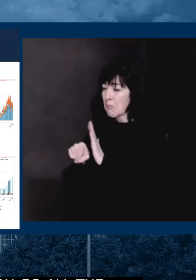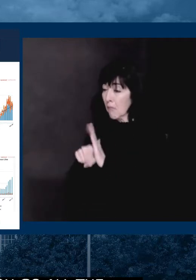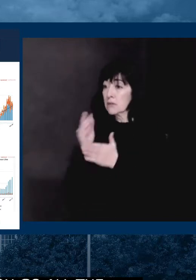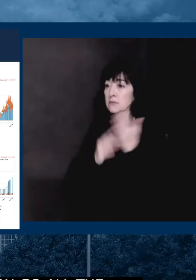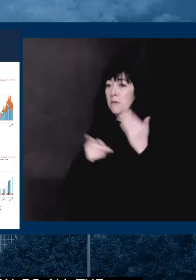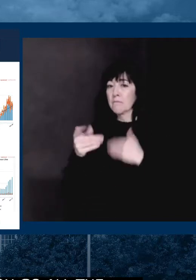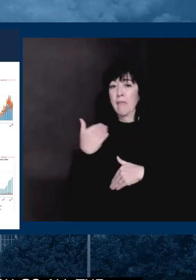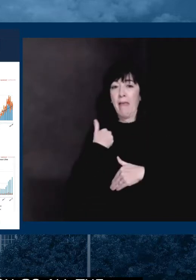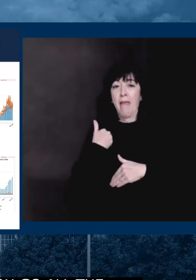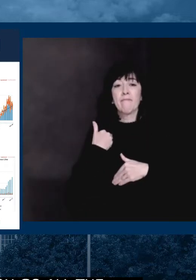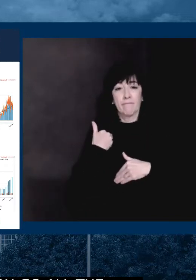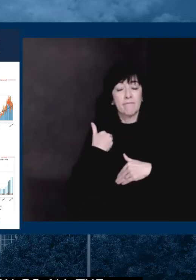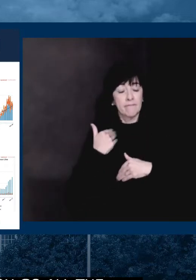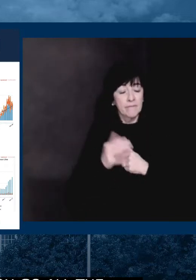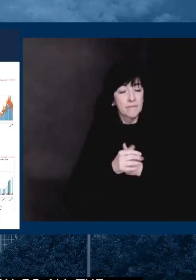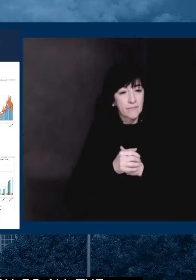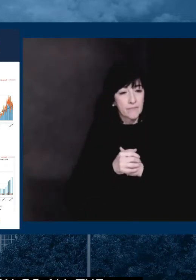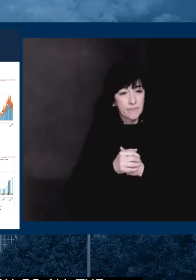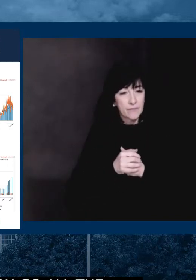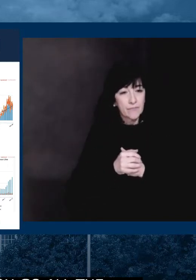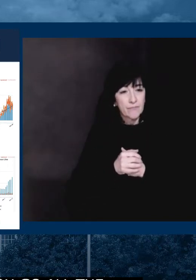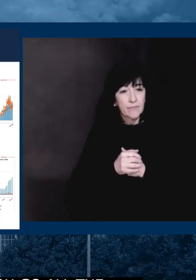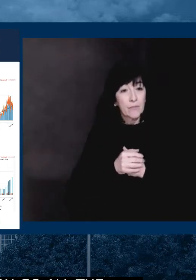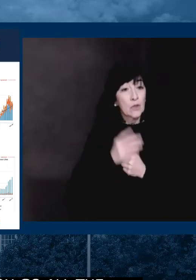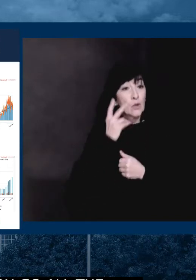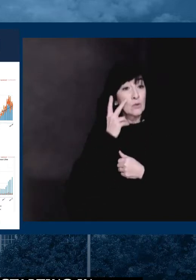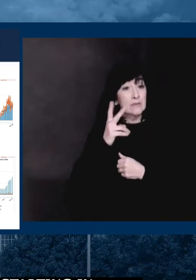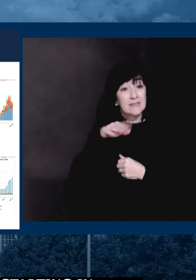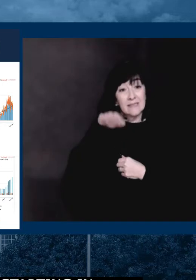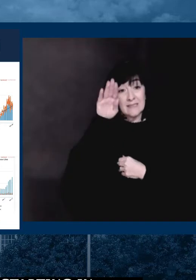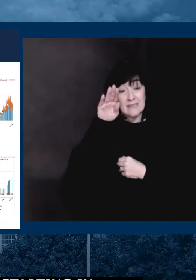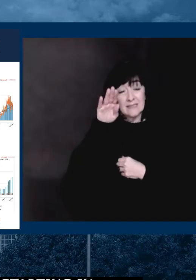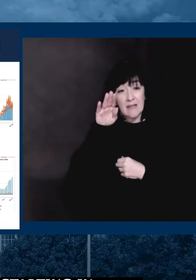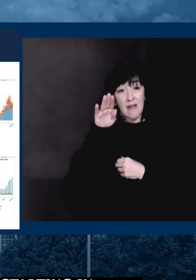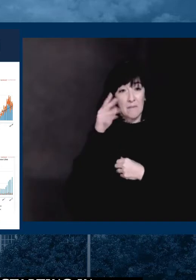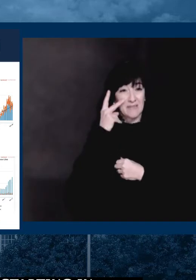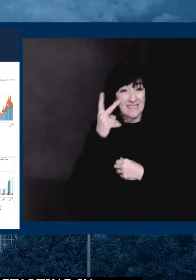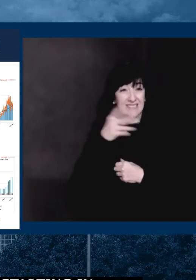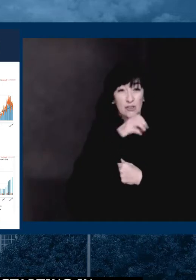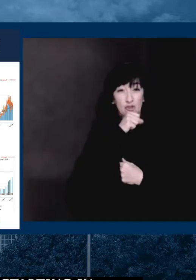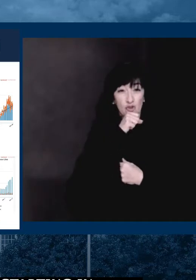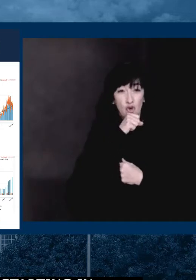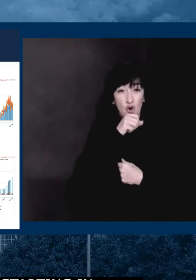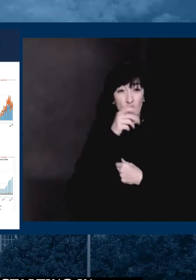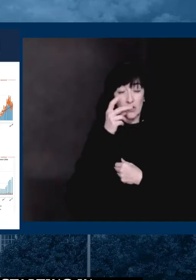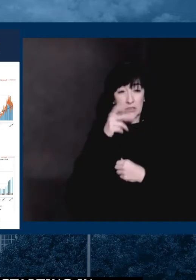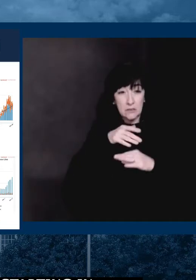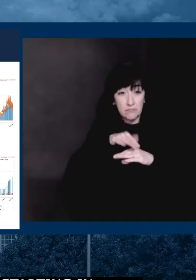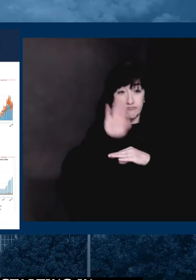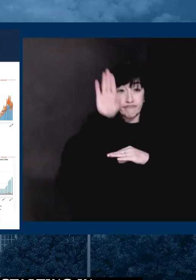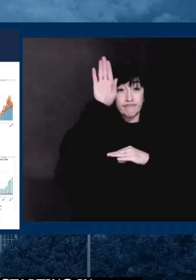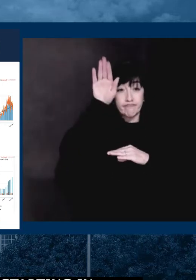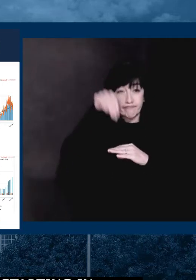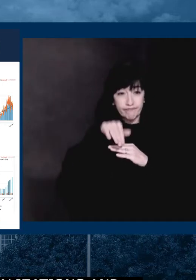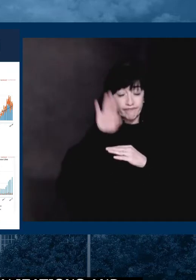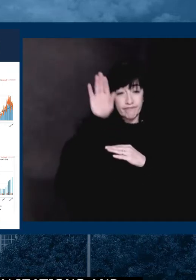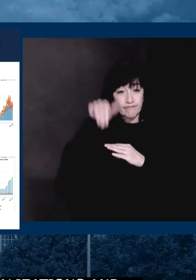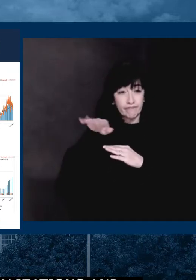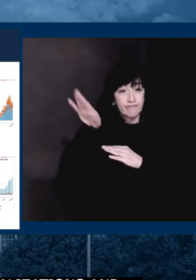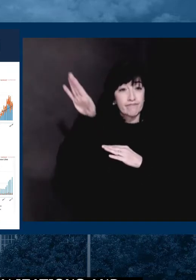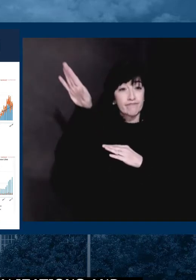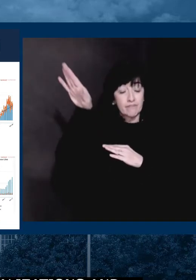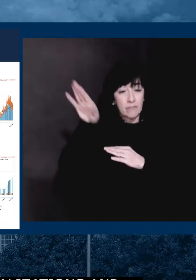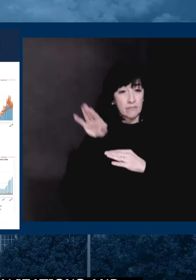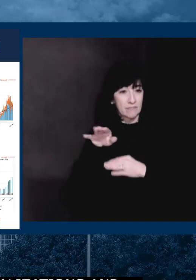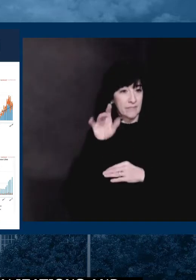row is the hospitalizations. You can see that peak back in late April with what looked like the